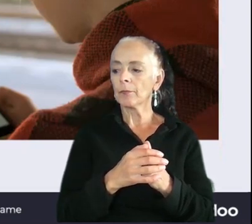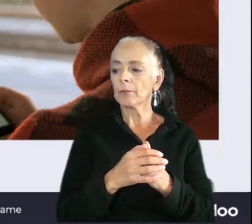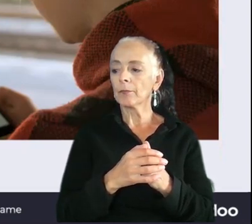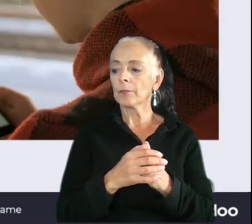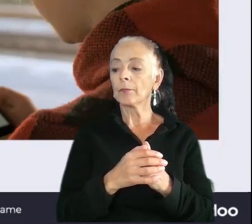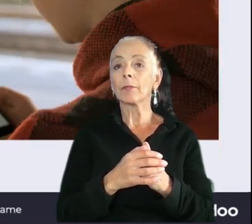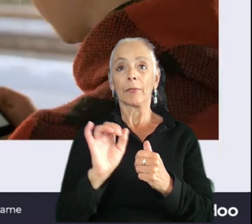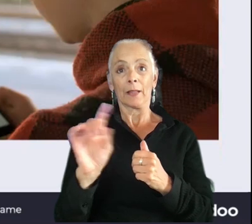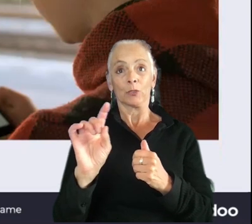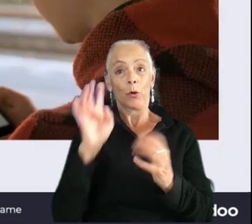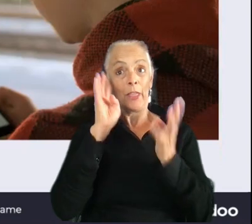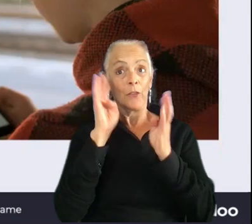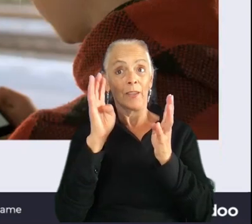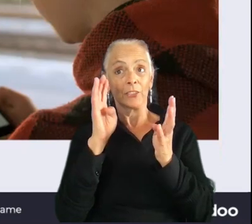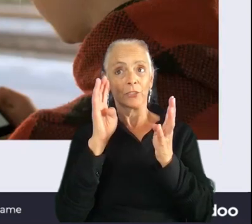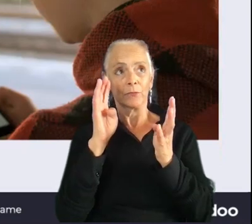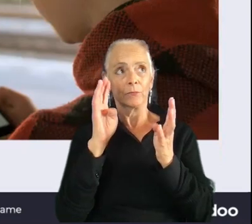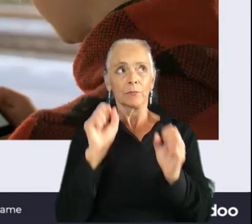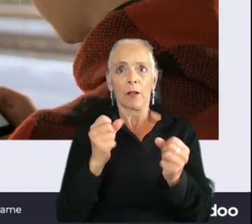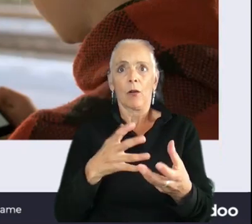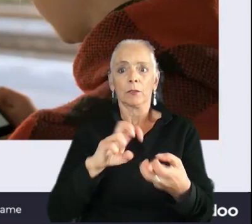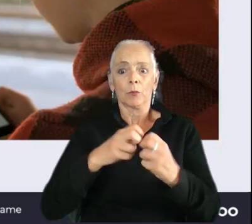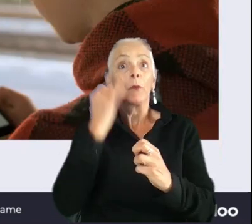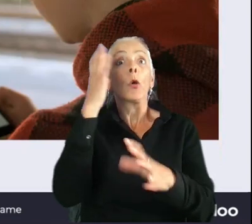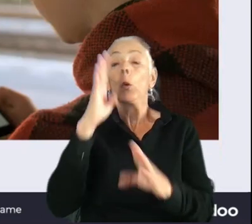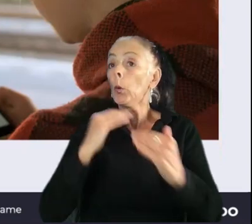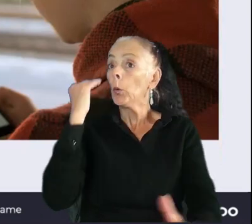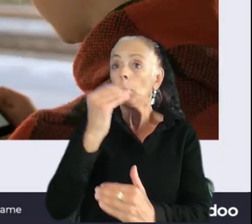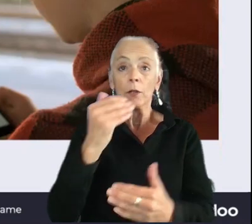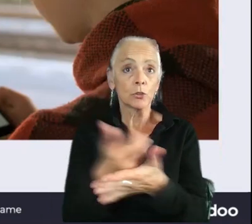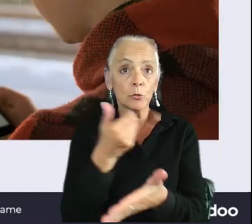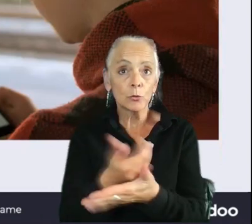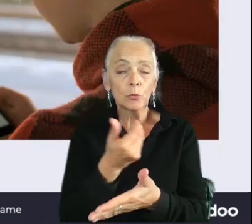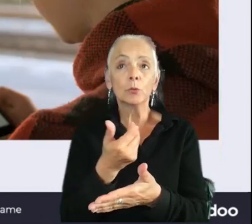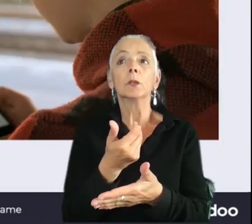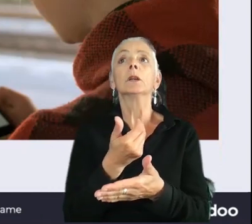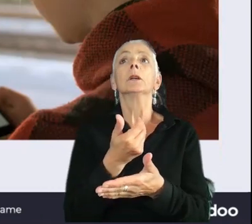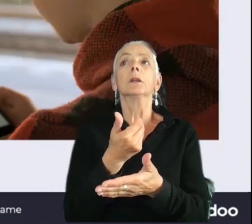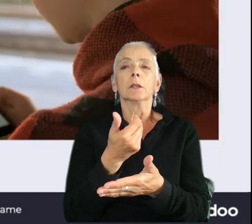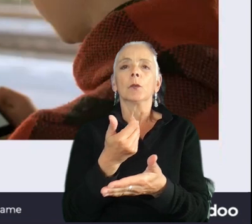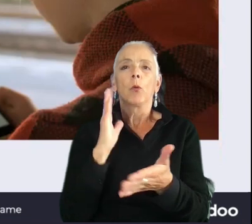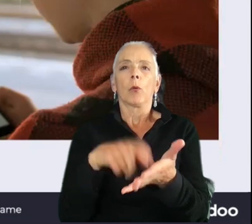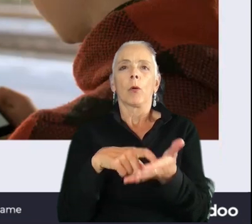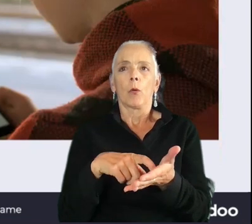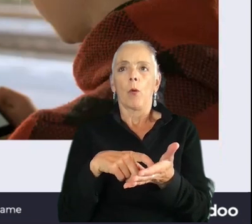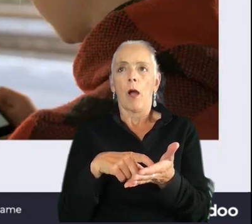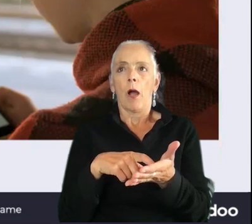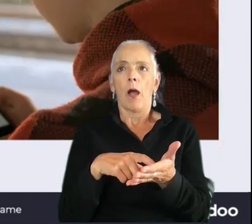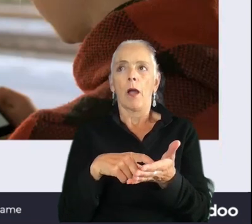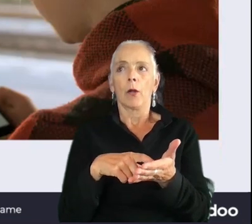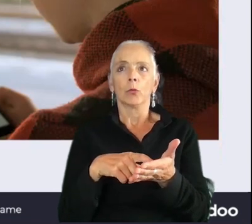So that's where innovation can get in the way. So if too much is new to them, it's going to require more focus or